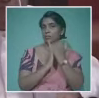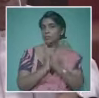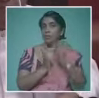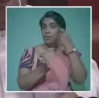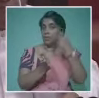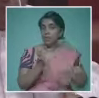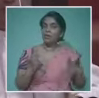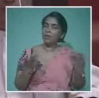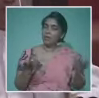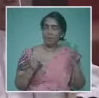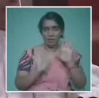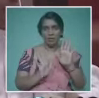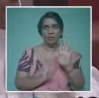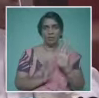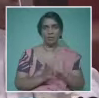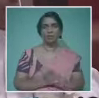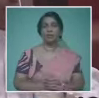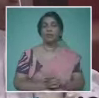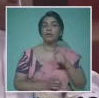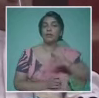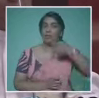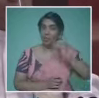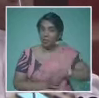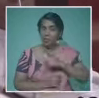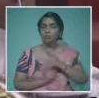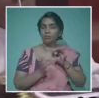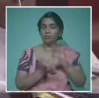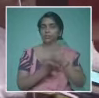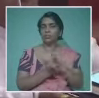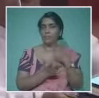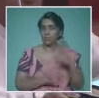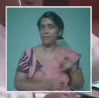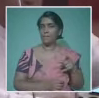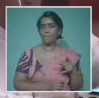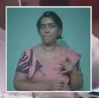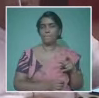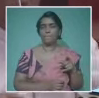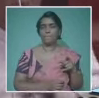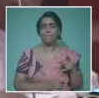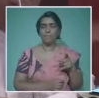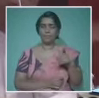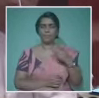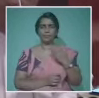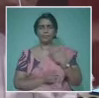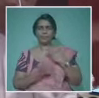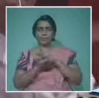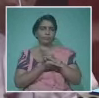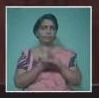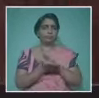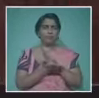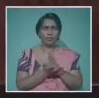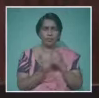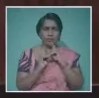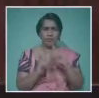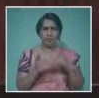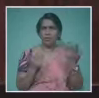agreement of the minds. They agreed. Agreement of the minds. I can't explain to you in any other way. There was agreement on what should be done. No, what he told me